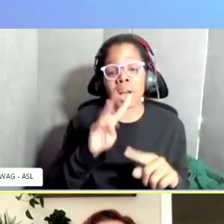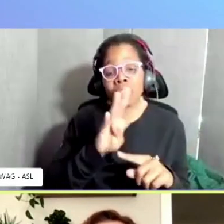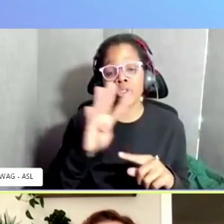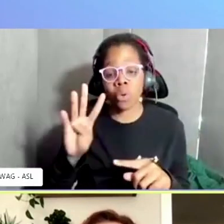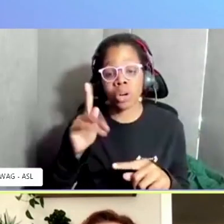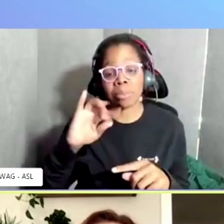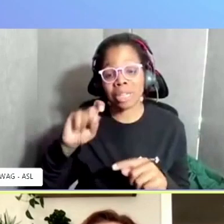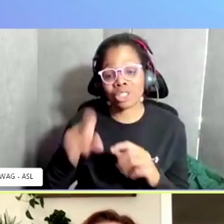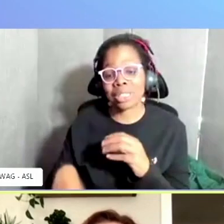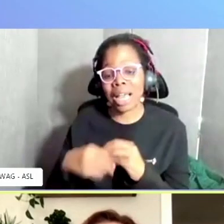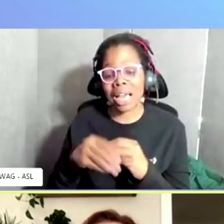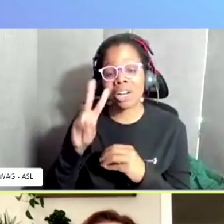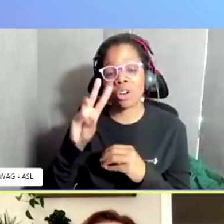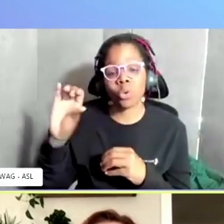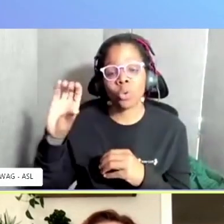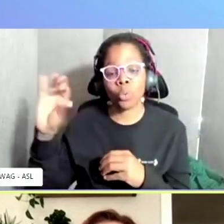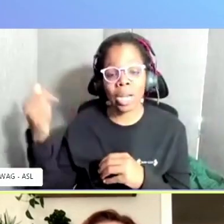in WCAG 2.1.